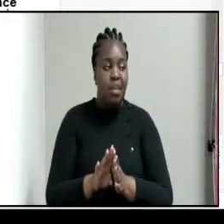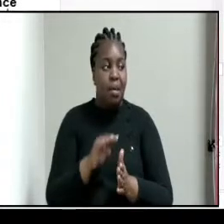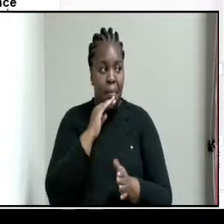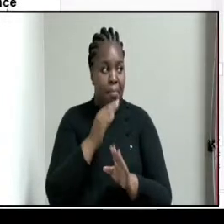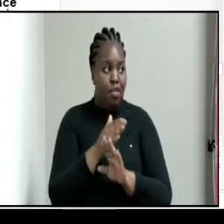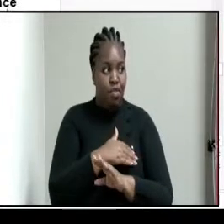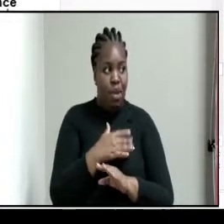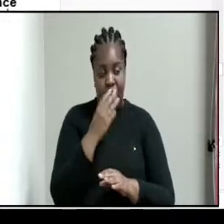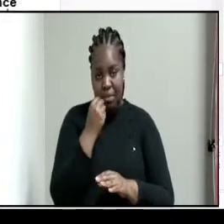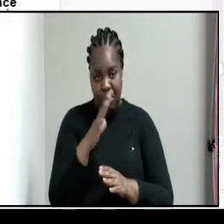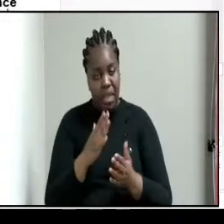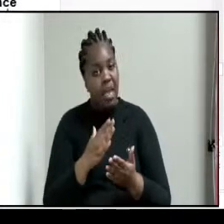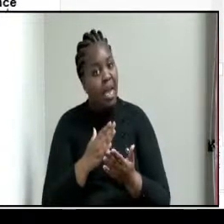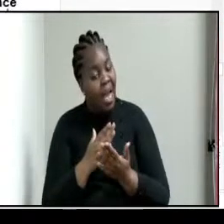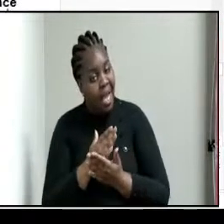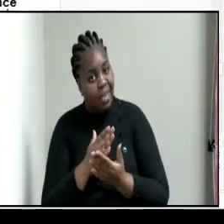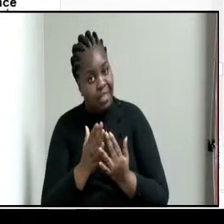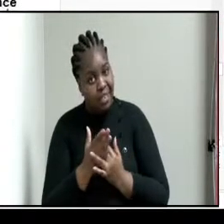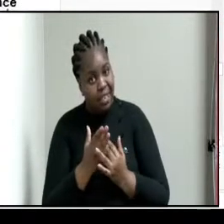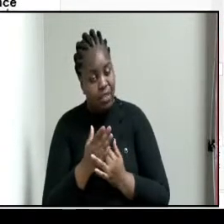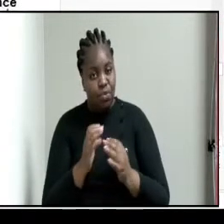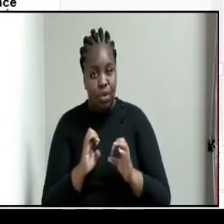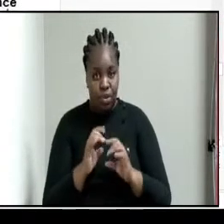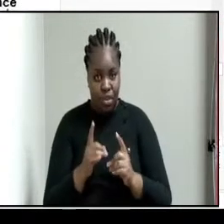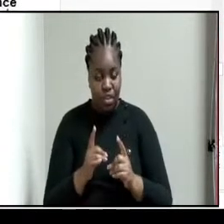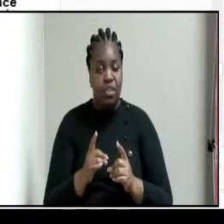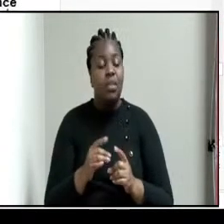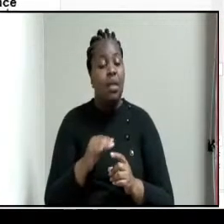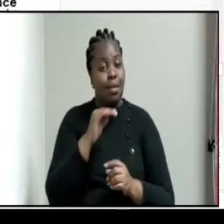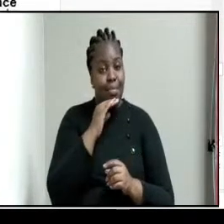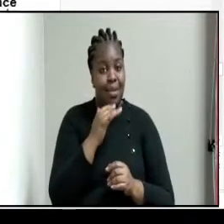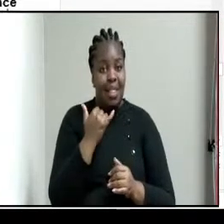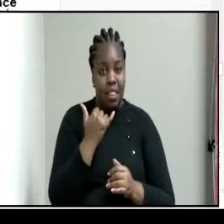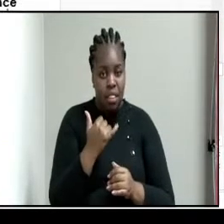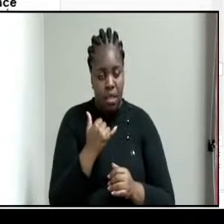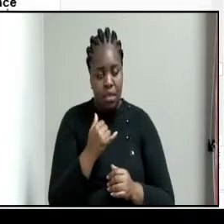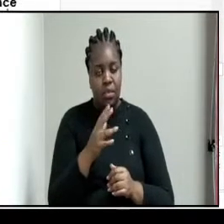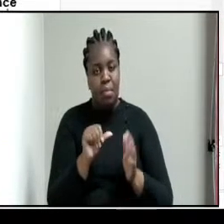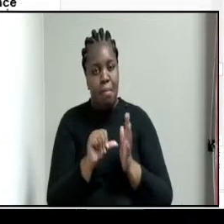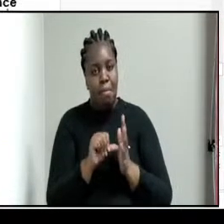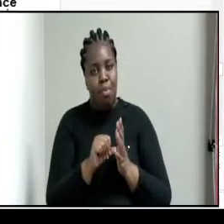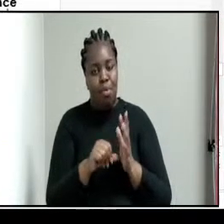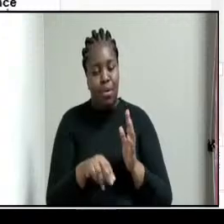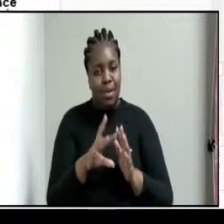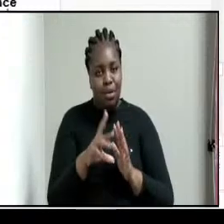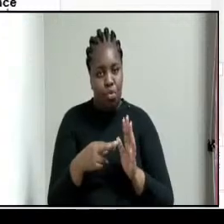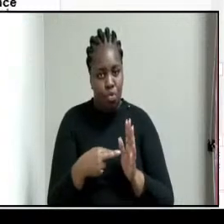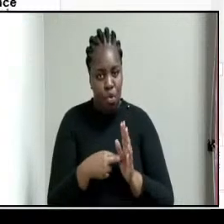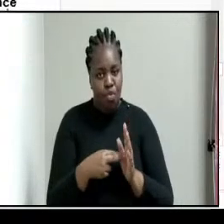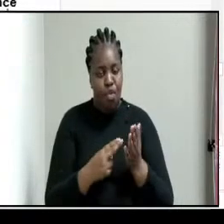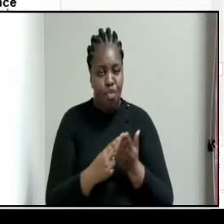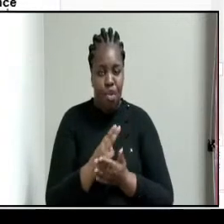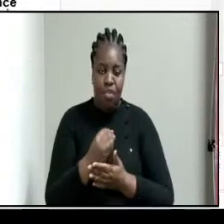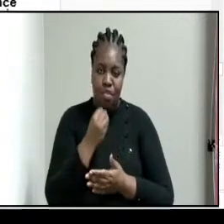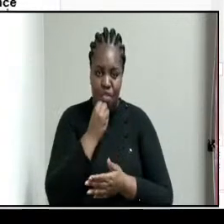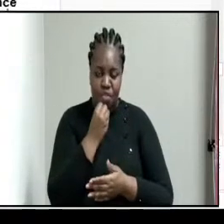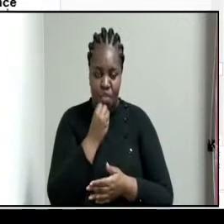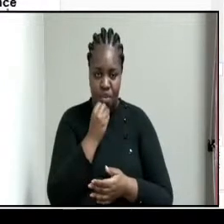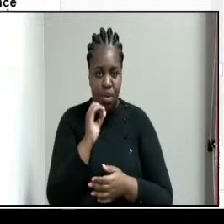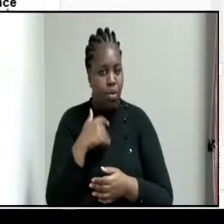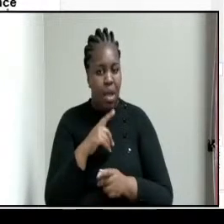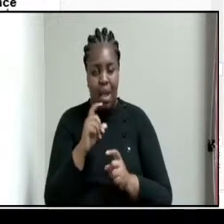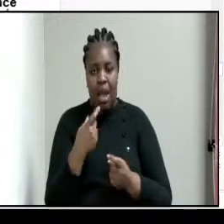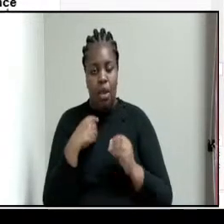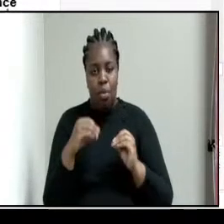the right to have access to information, that it plays a critical role in the realization of the right to food. There is no way that we